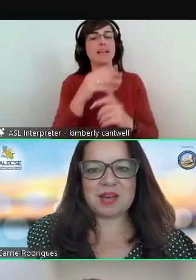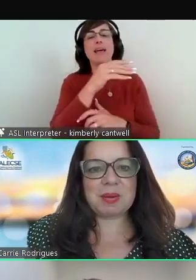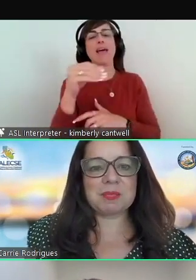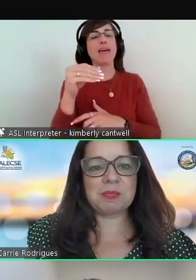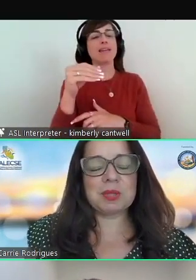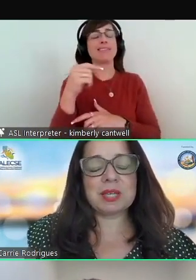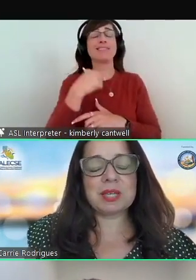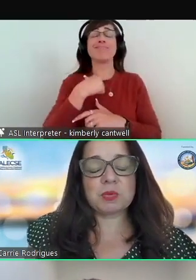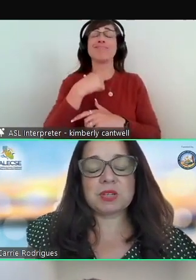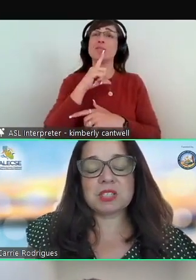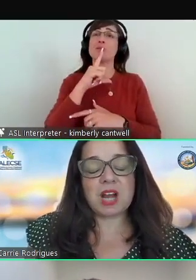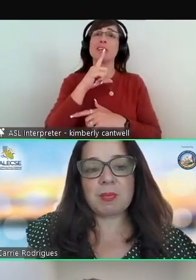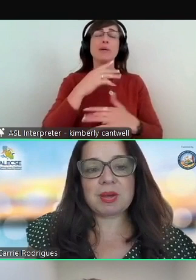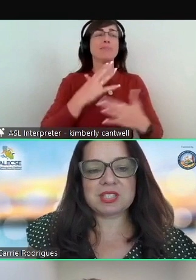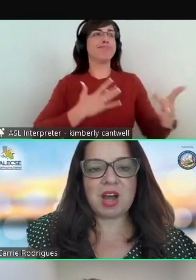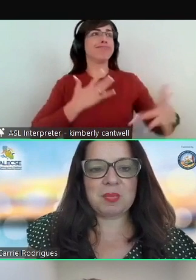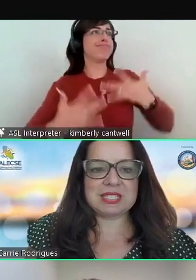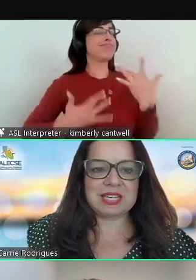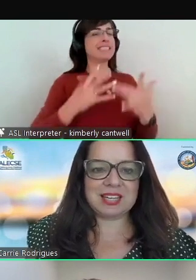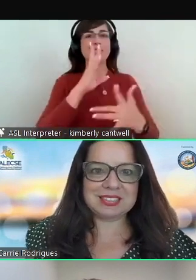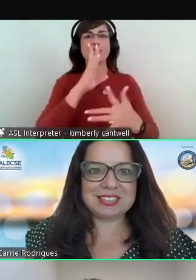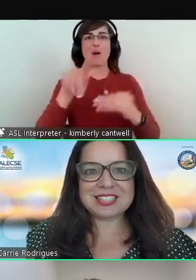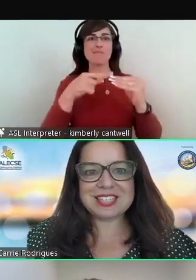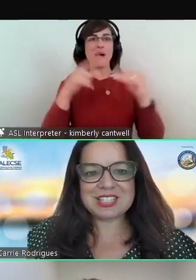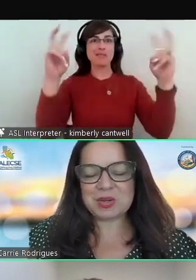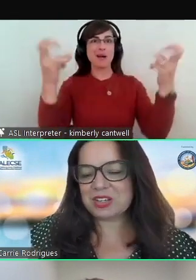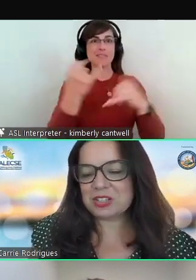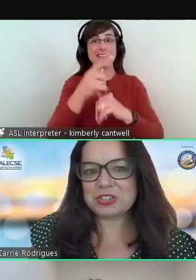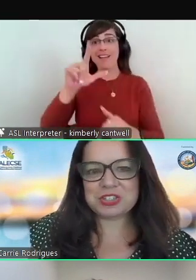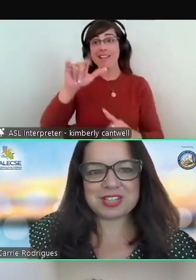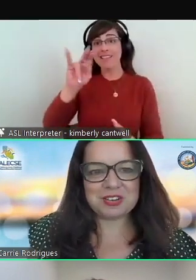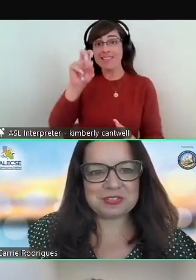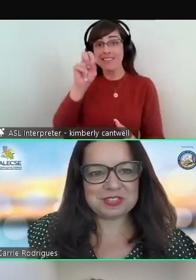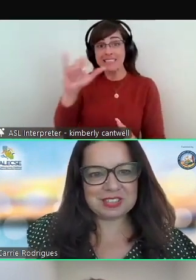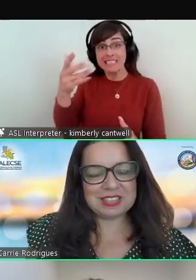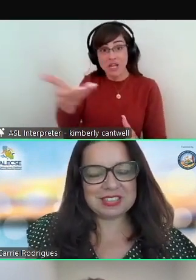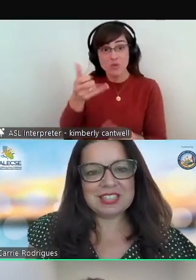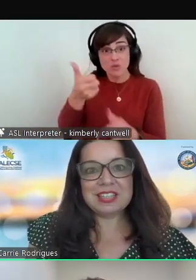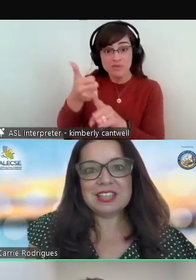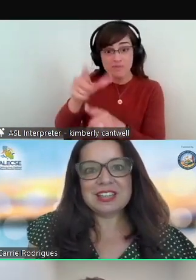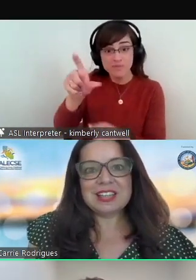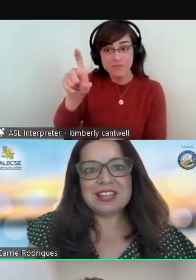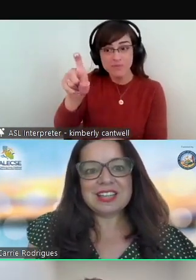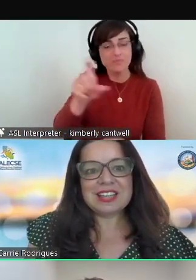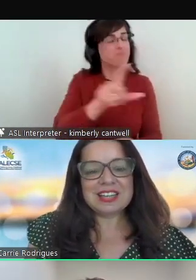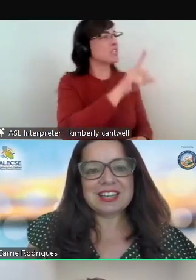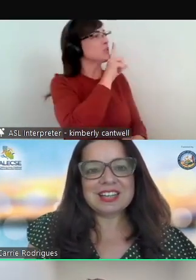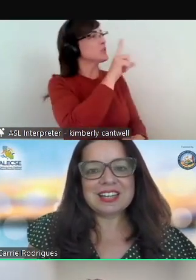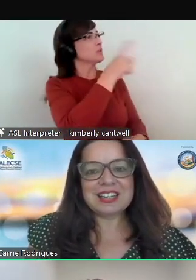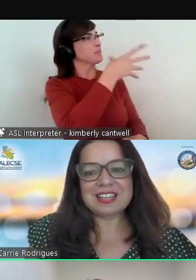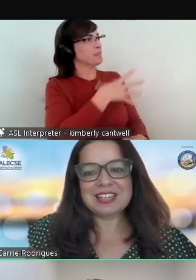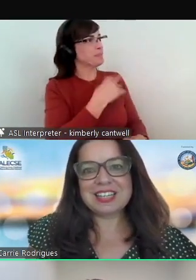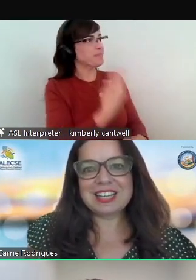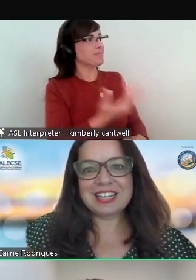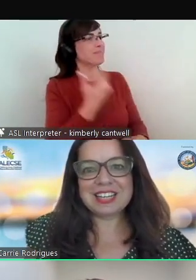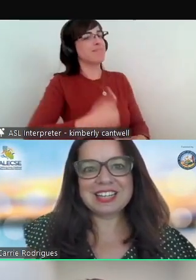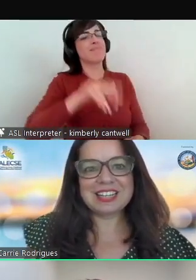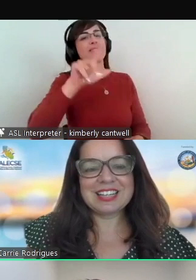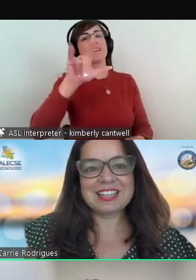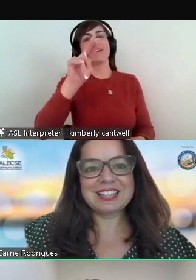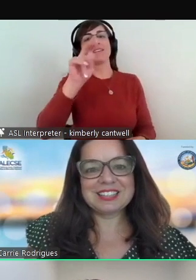and I'm really just thrilled to talk about this topic today. Lindsay, do you want to introduce yourself? Sure. Hello, I'm